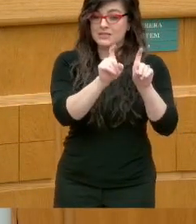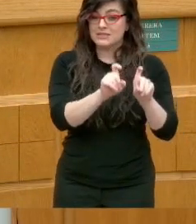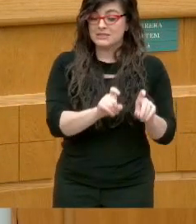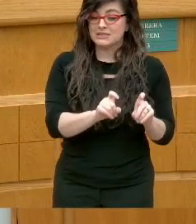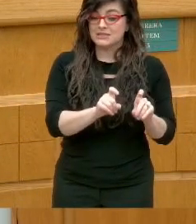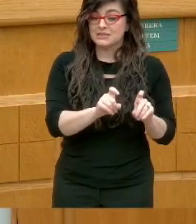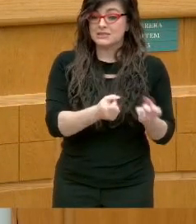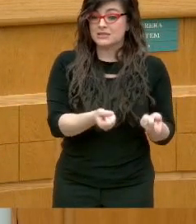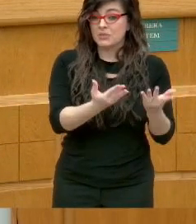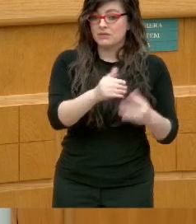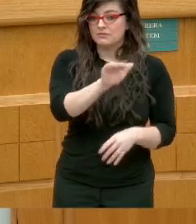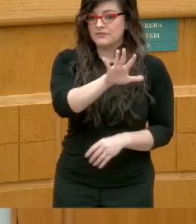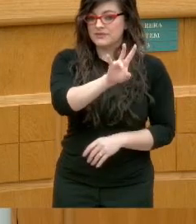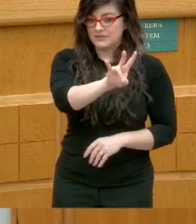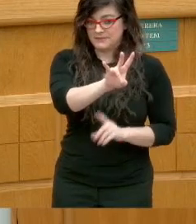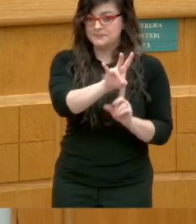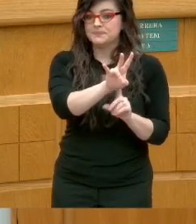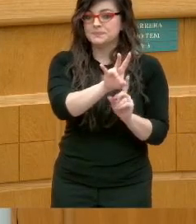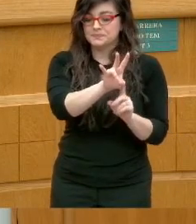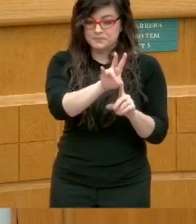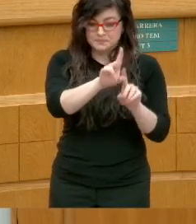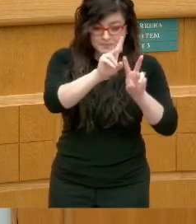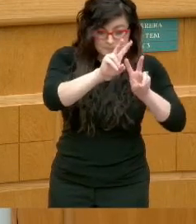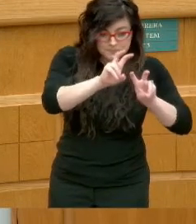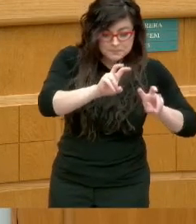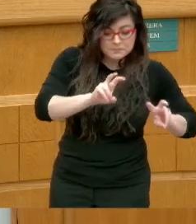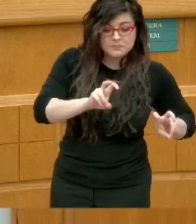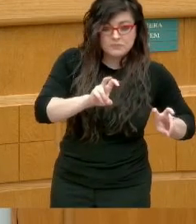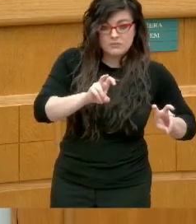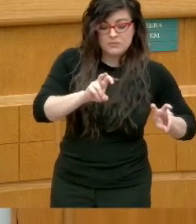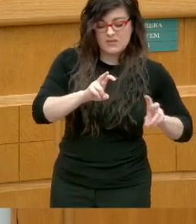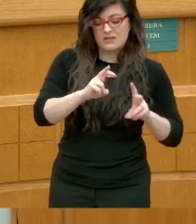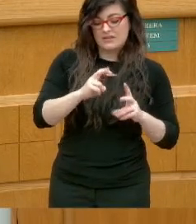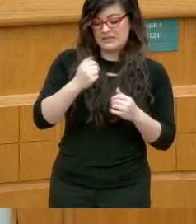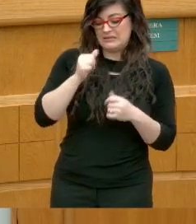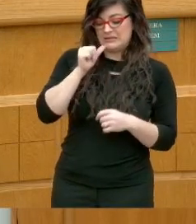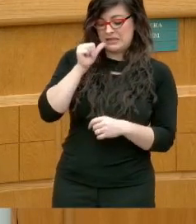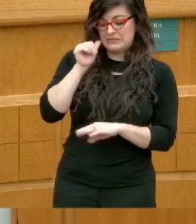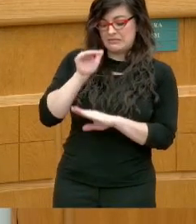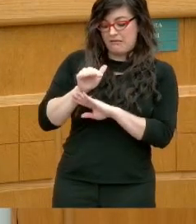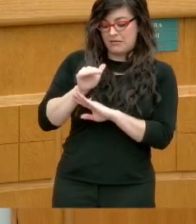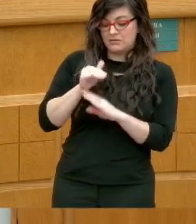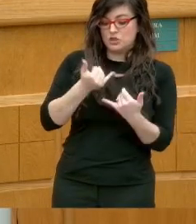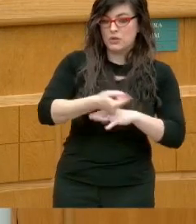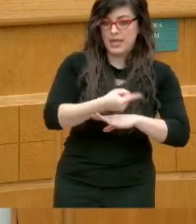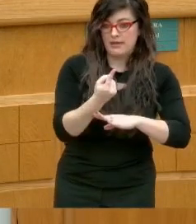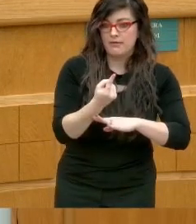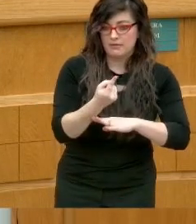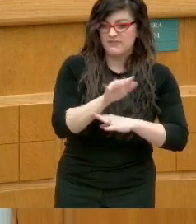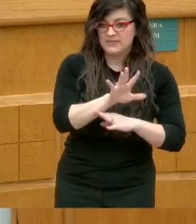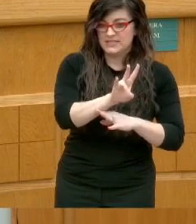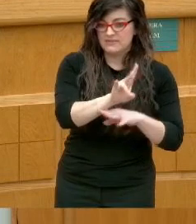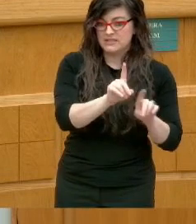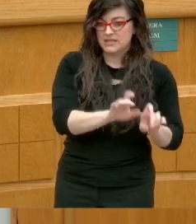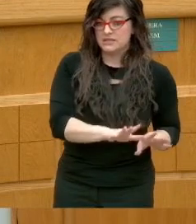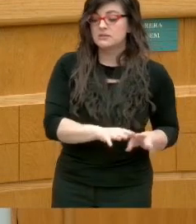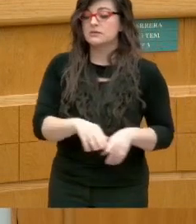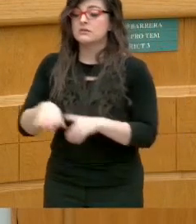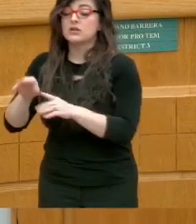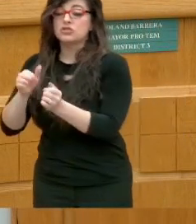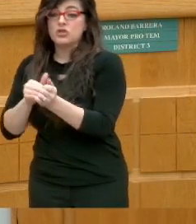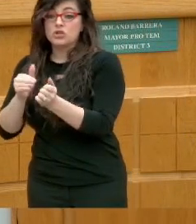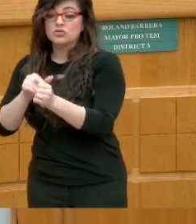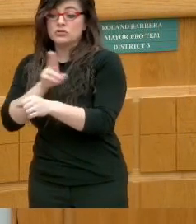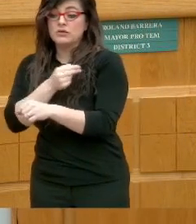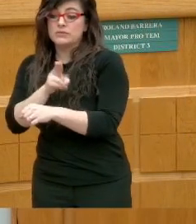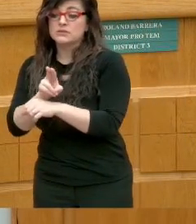57 specimens between late last night and today. And then hospitals, clinics, and physicians have sent off